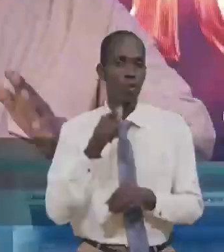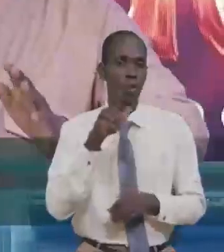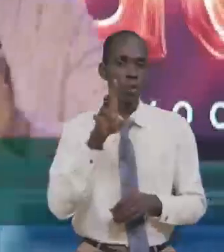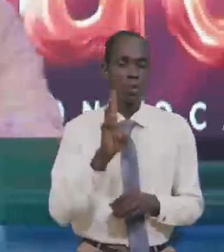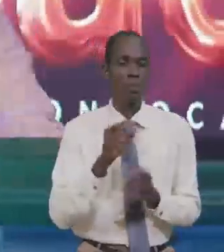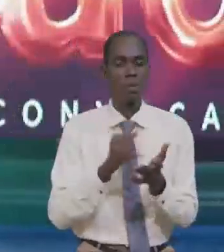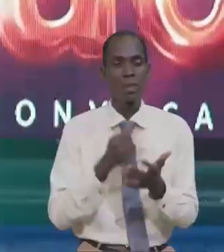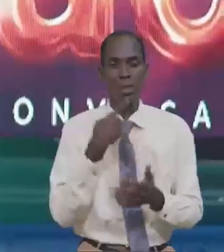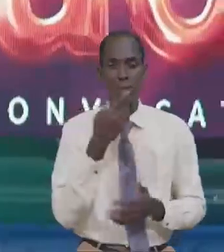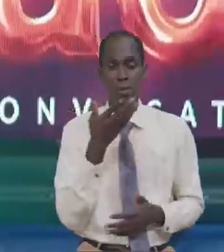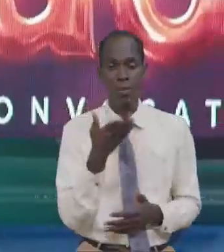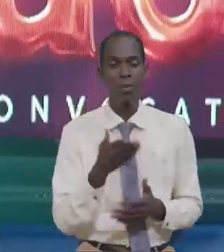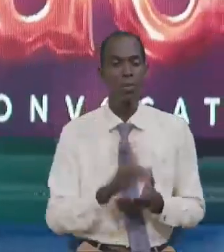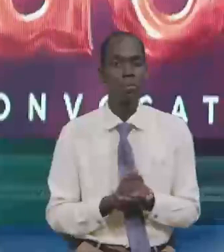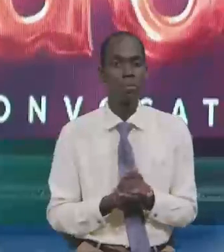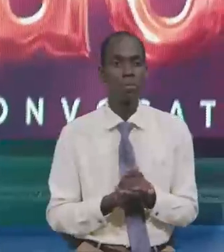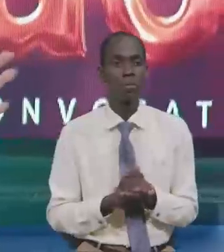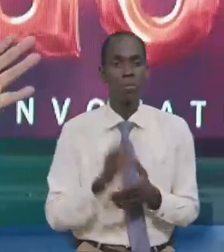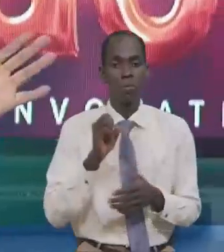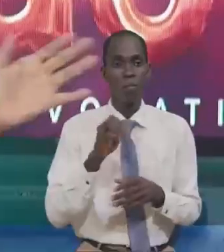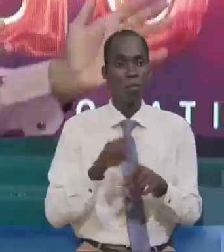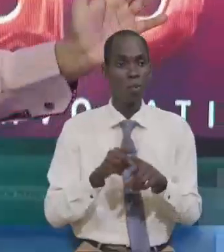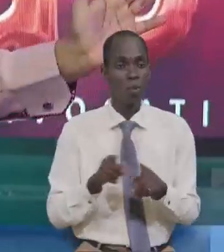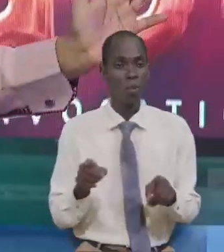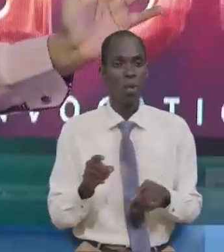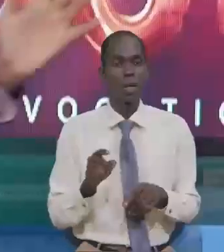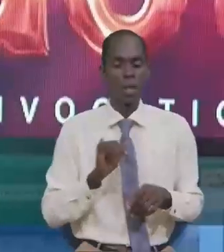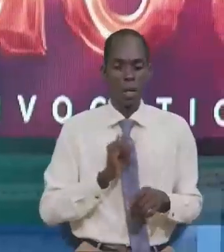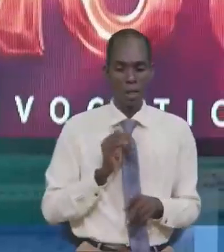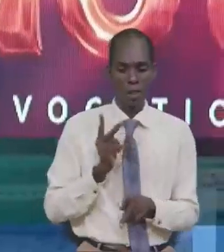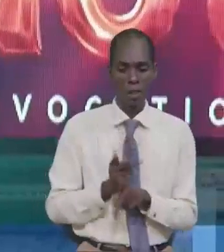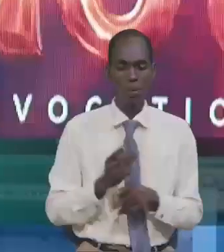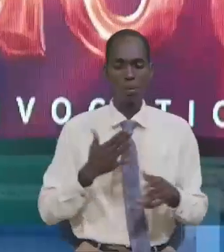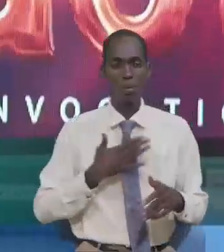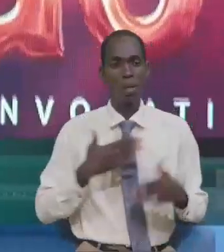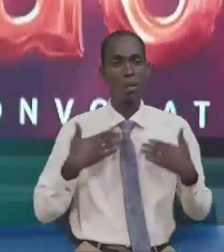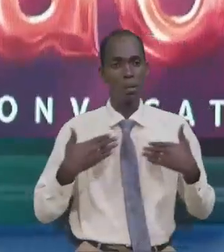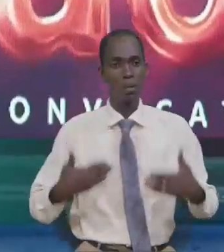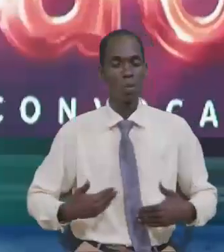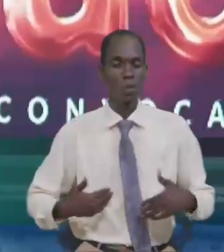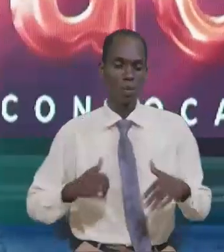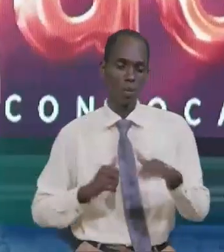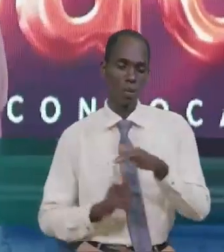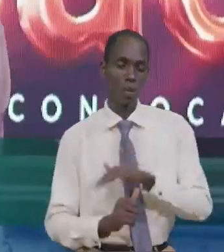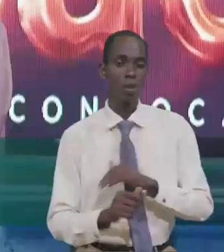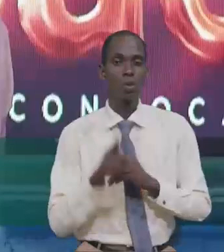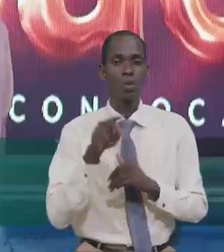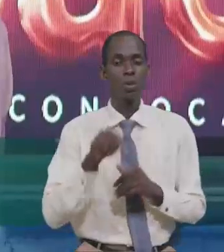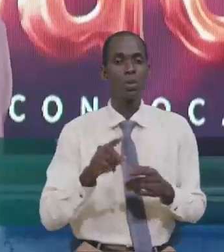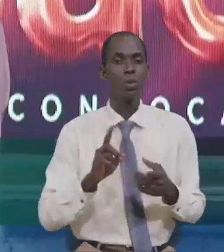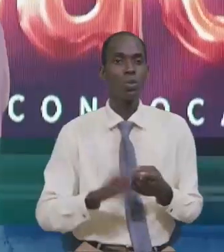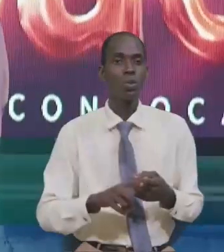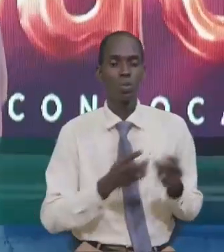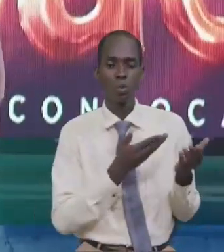know, you have to bring your body all to cooperate with you that this is where we're